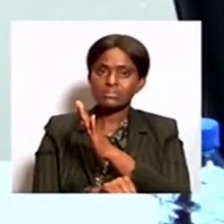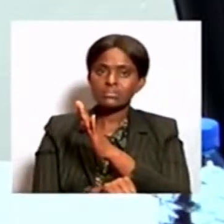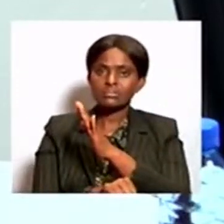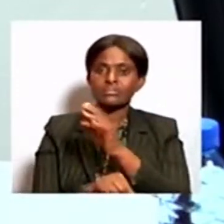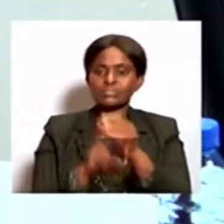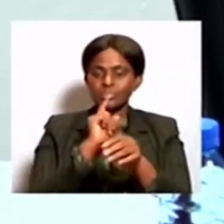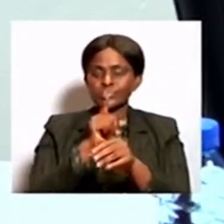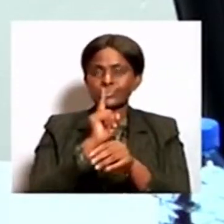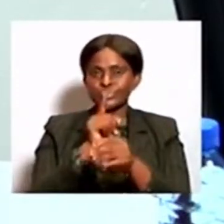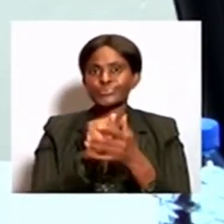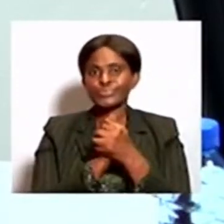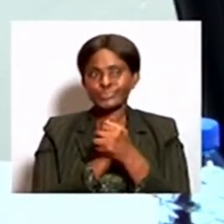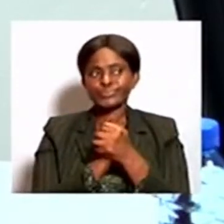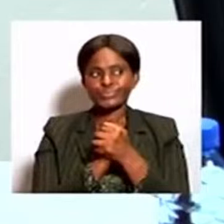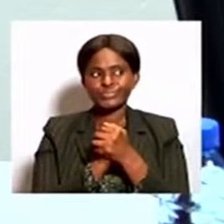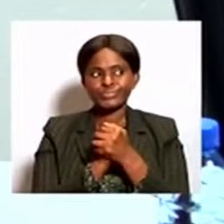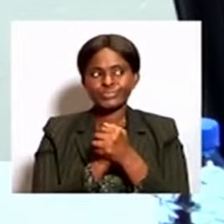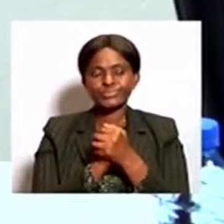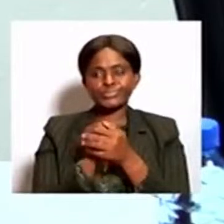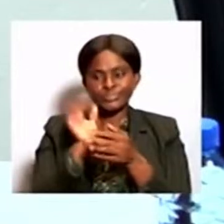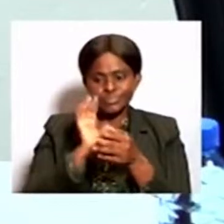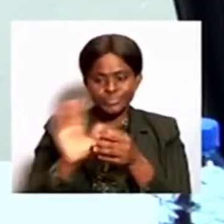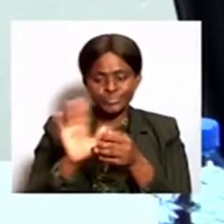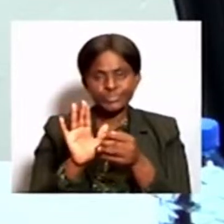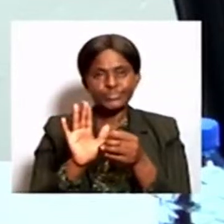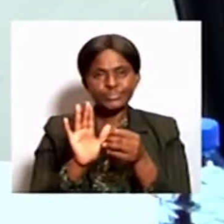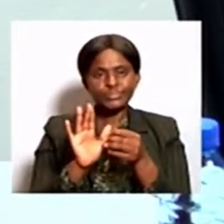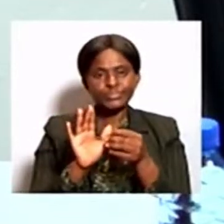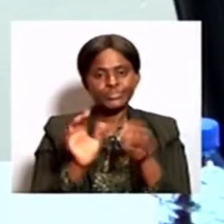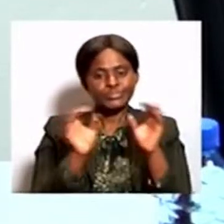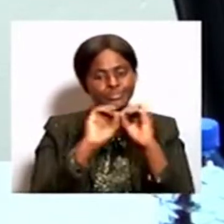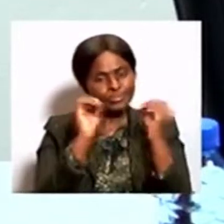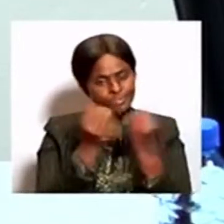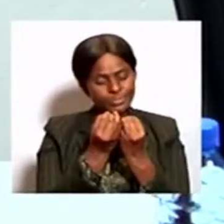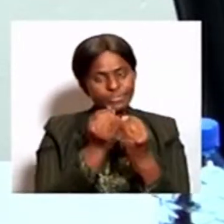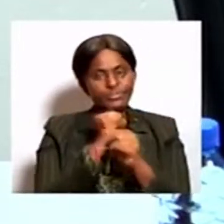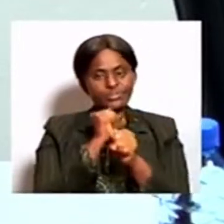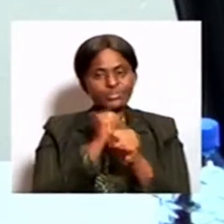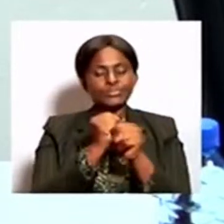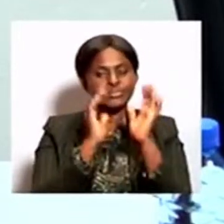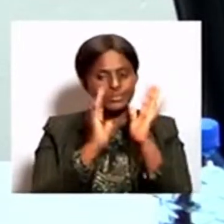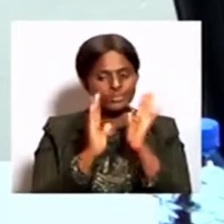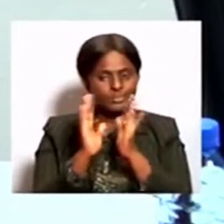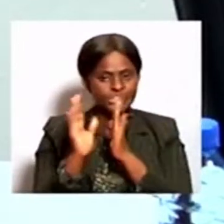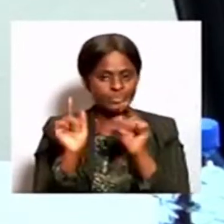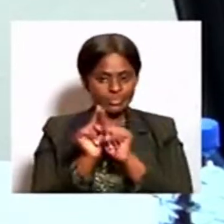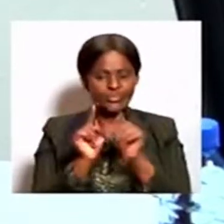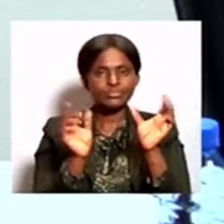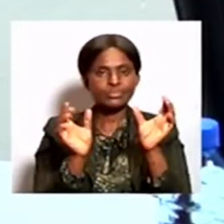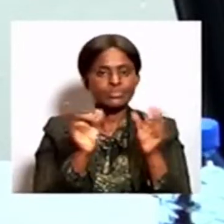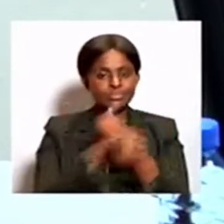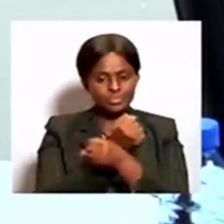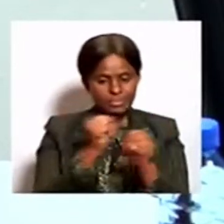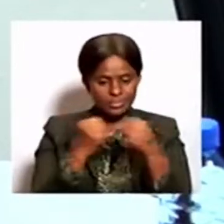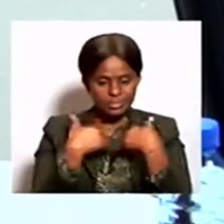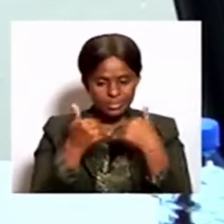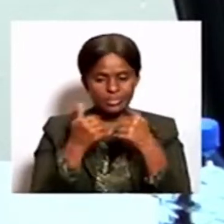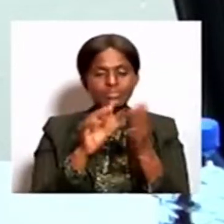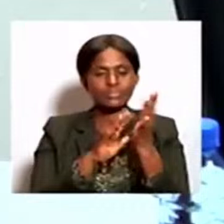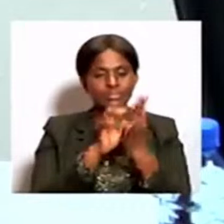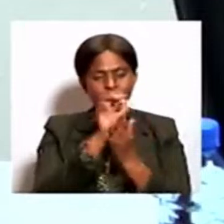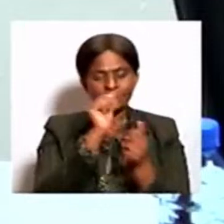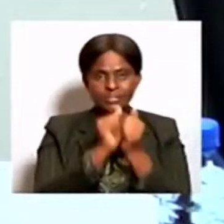making sure that your house should be put in order, and you go and heal the cancer that is